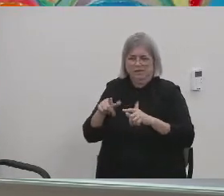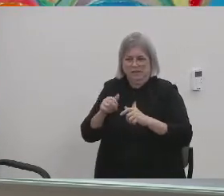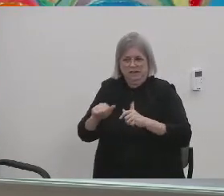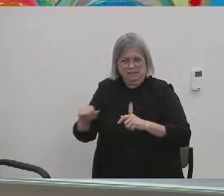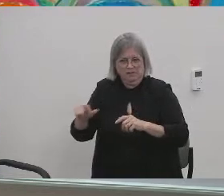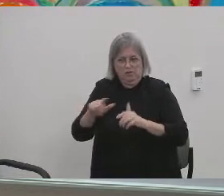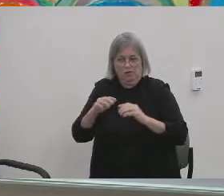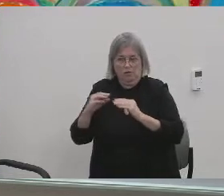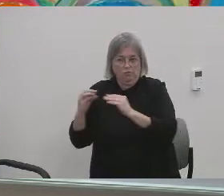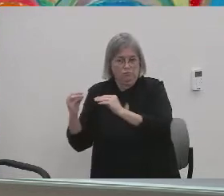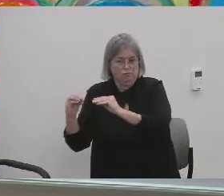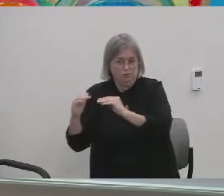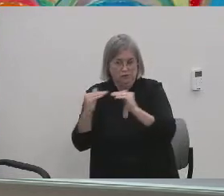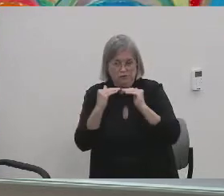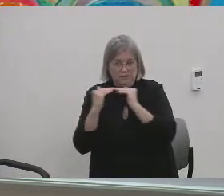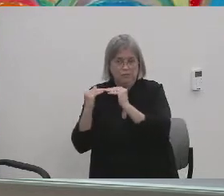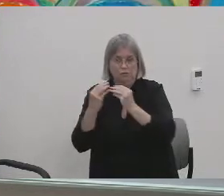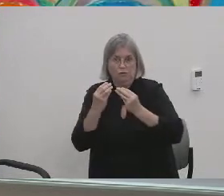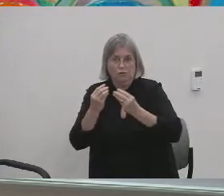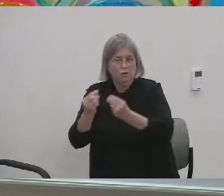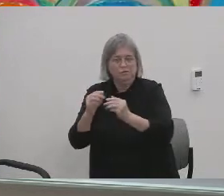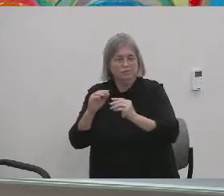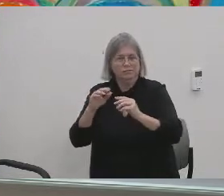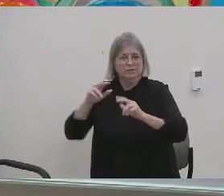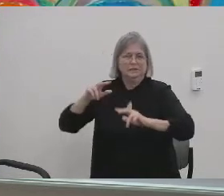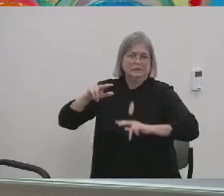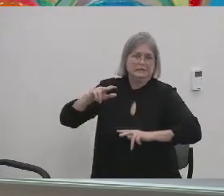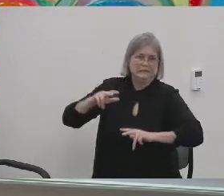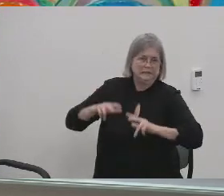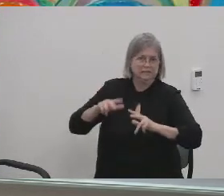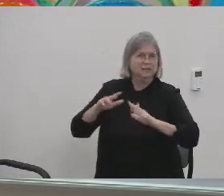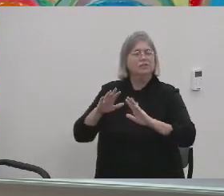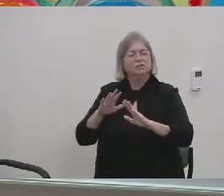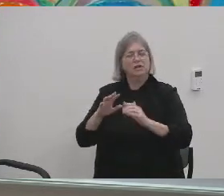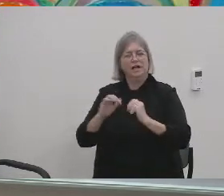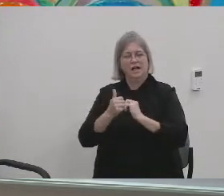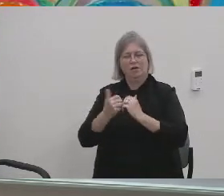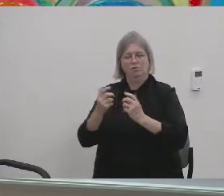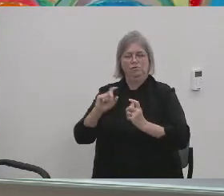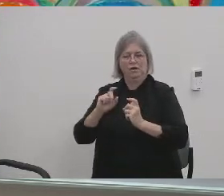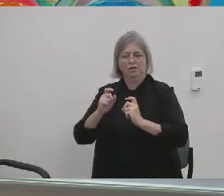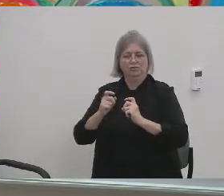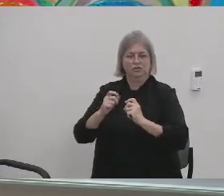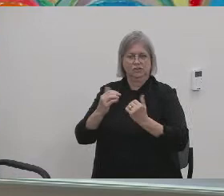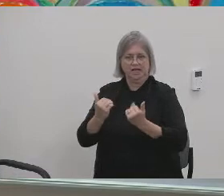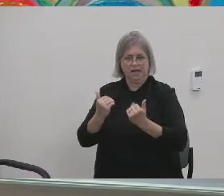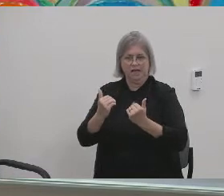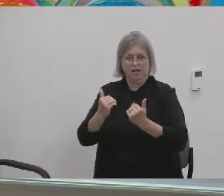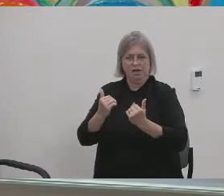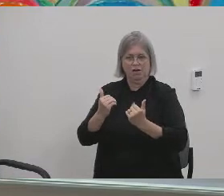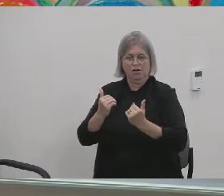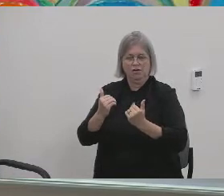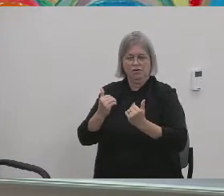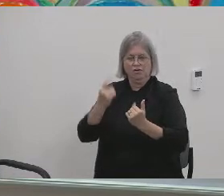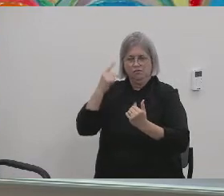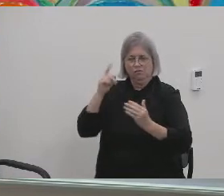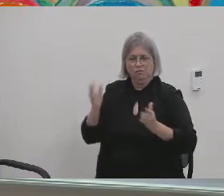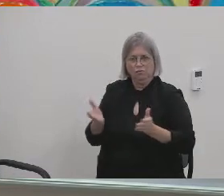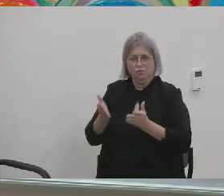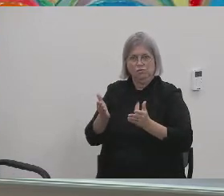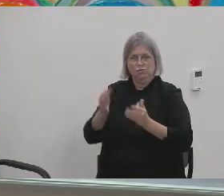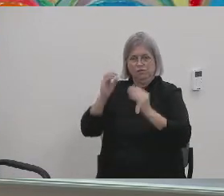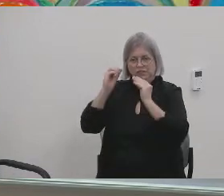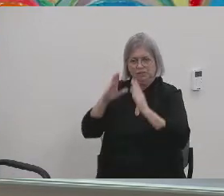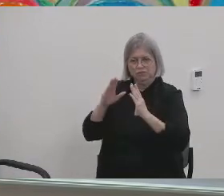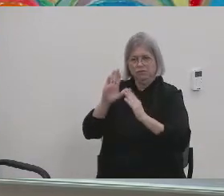So we talked about how we need to adjust now to start getting our teachers the support that